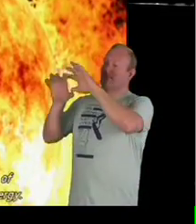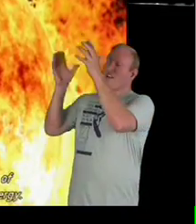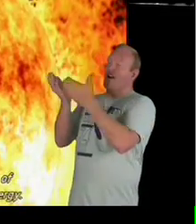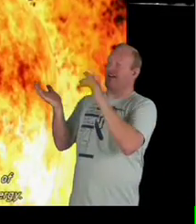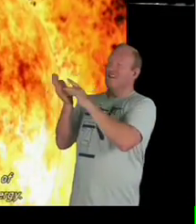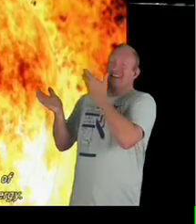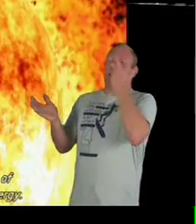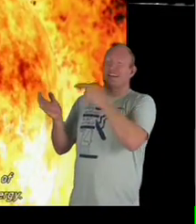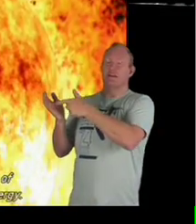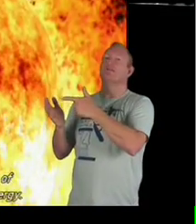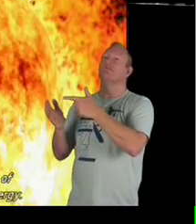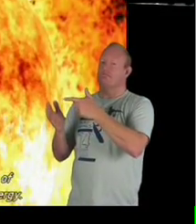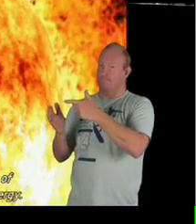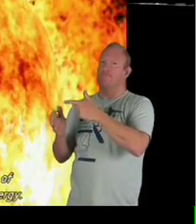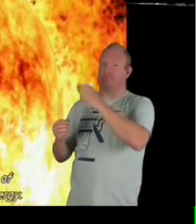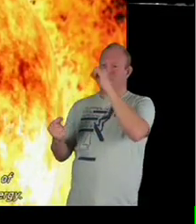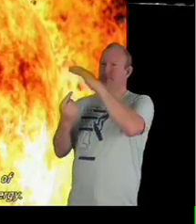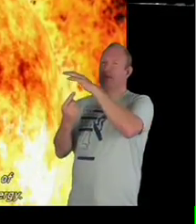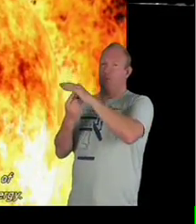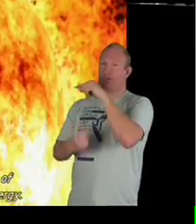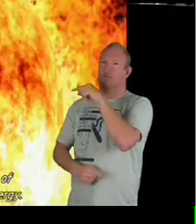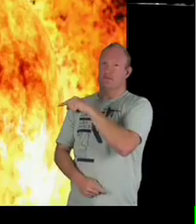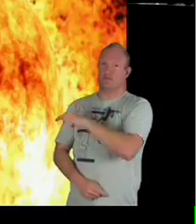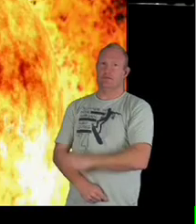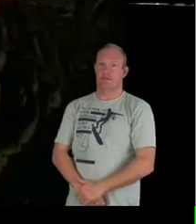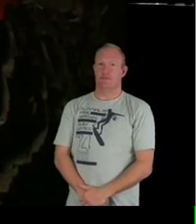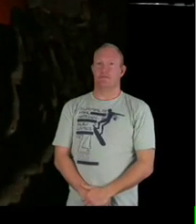This is the source of Earth's vast heat energy.